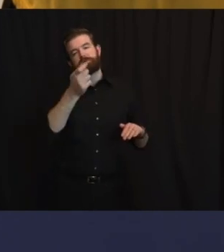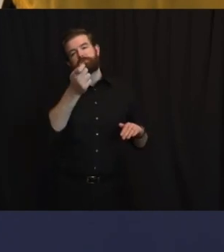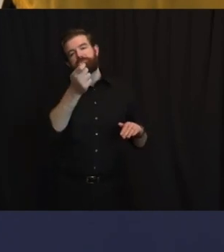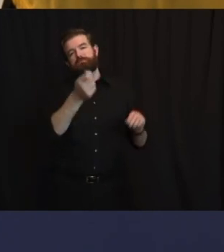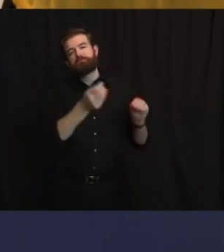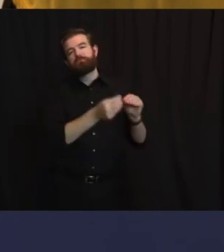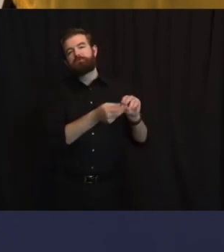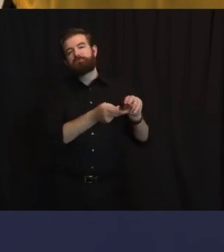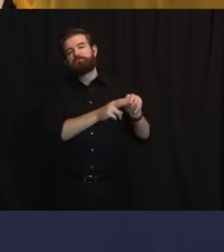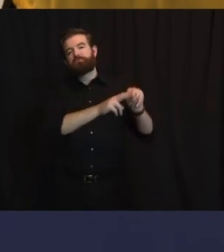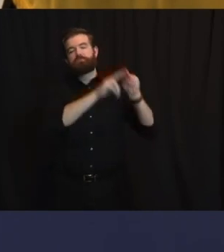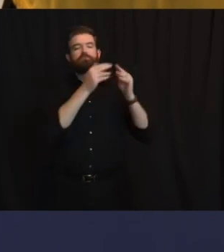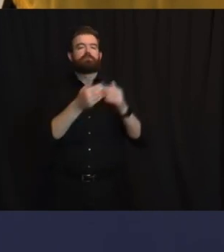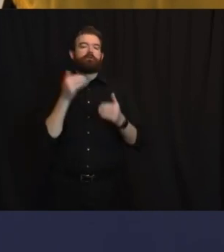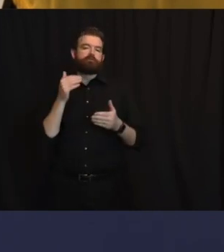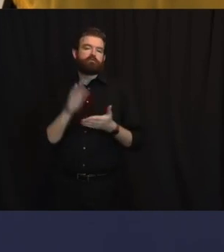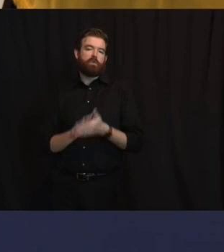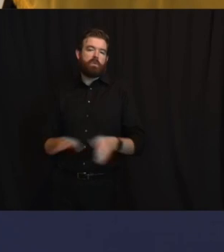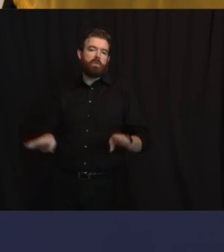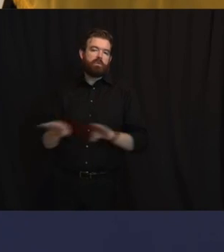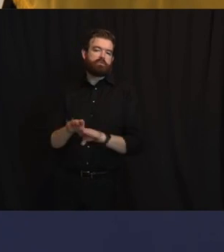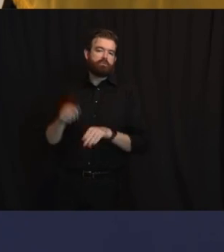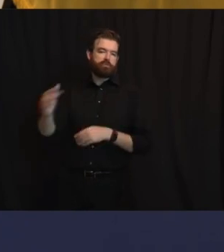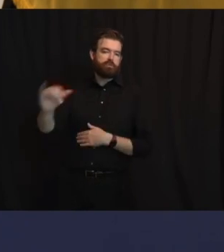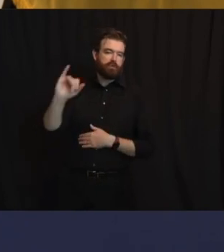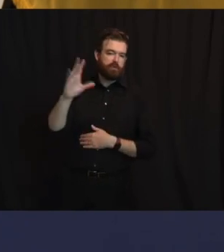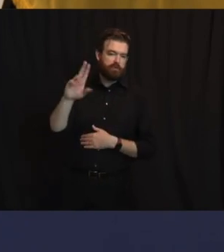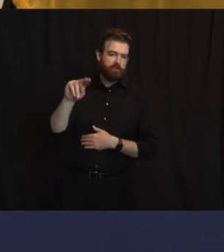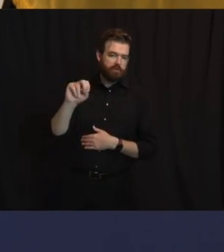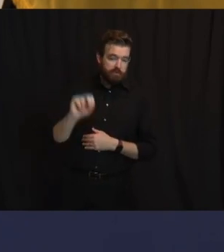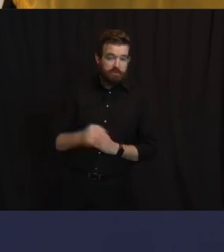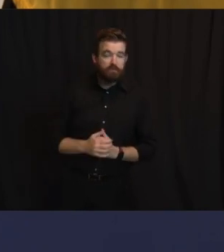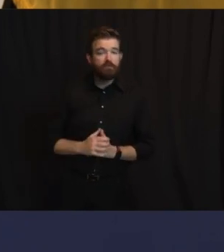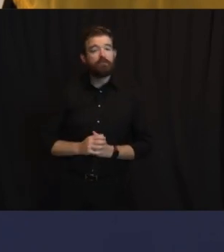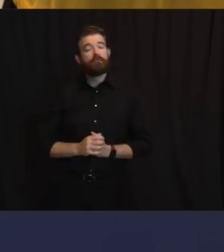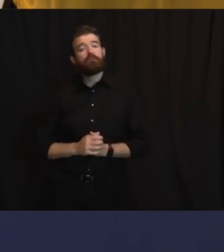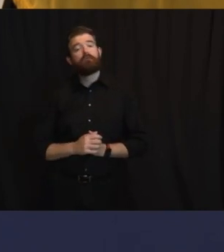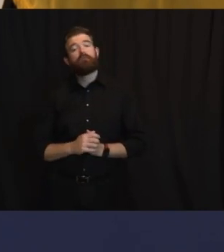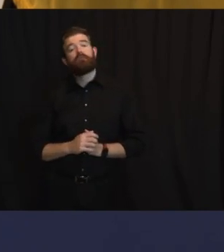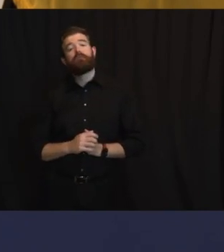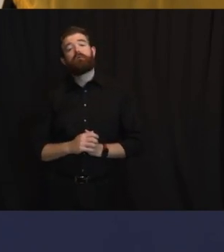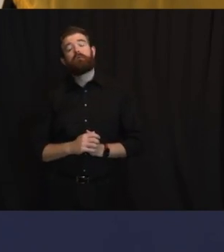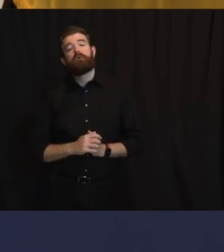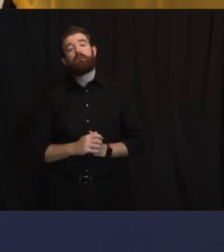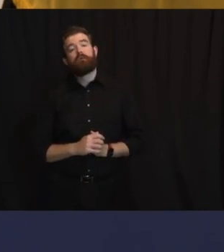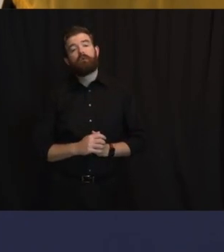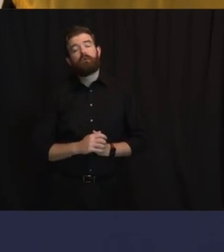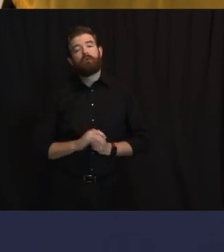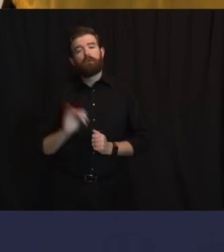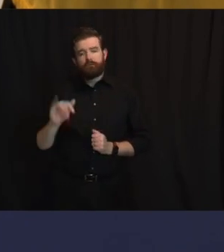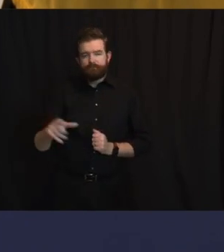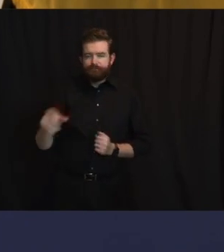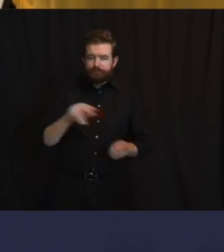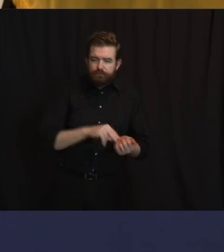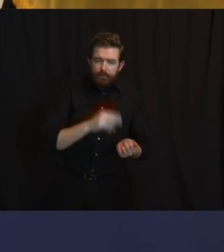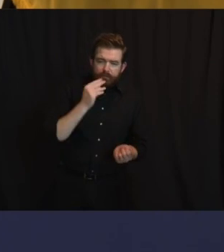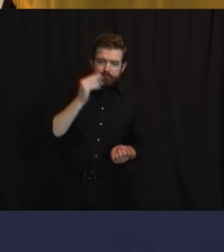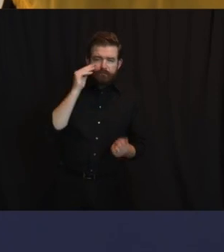Judy, I'll come back to you on the question as to why on the long-term care workers, but what's our reaction? We're not happy with it.